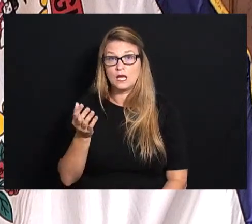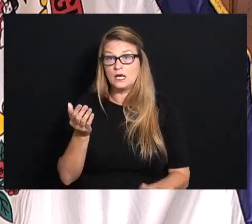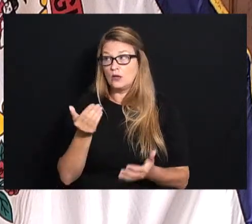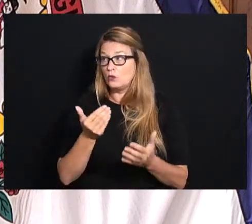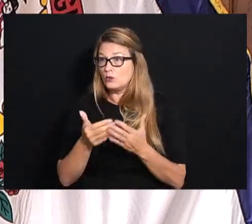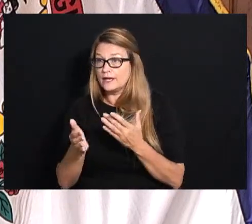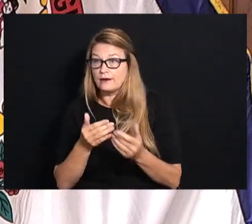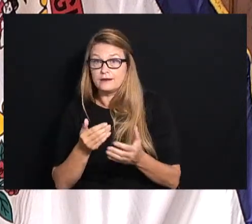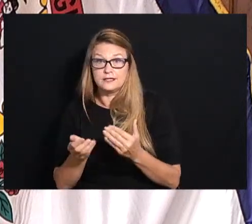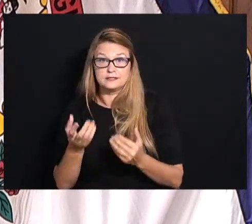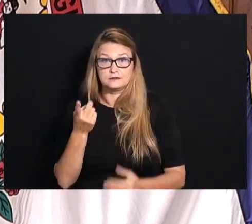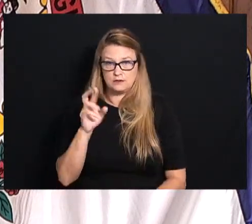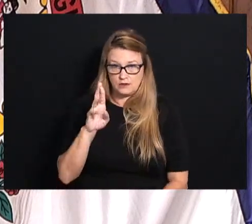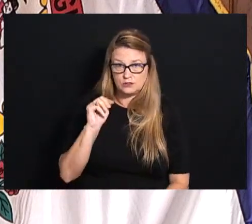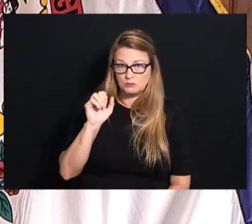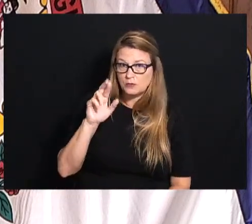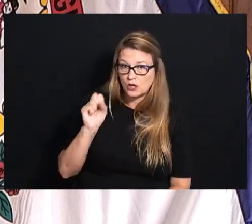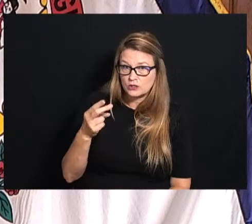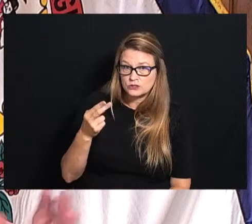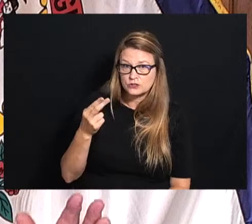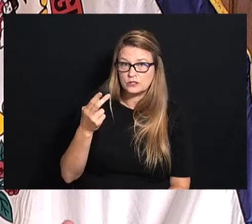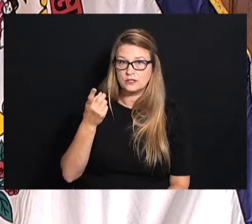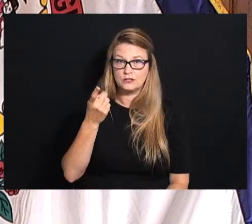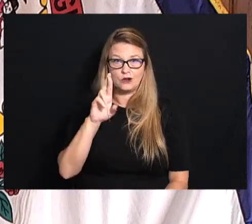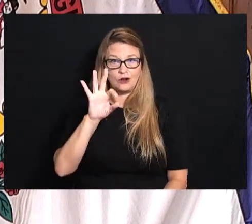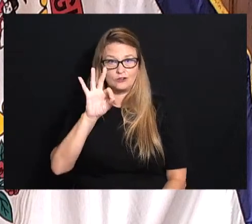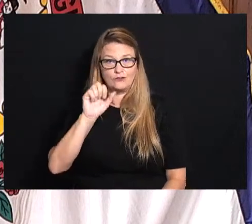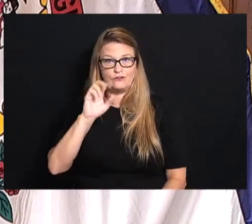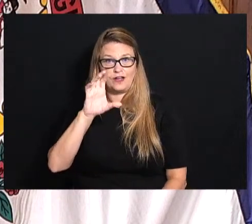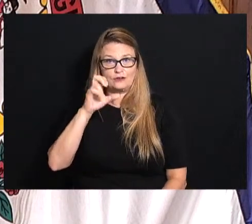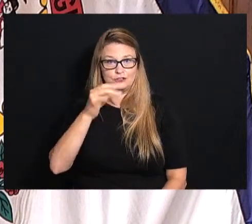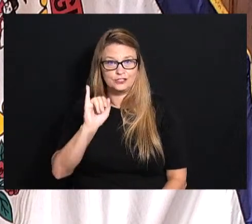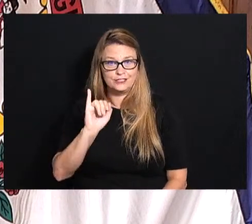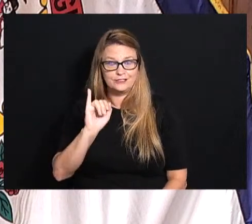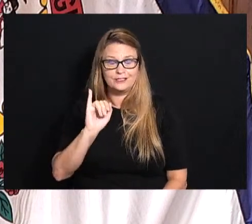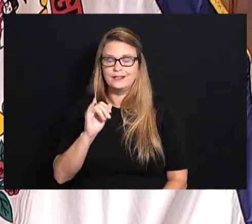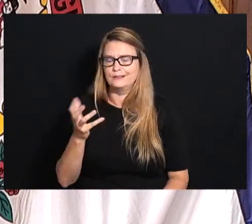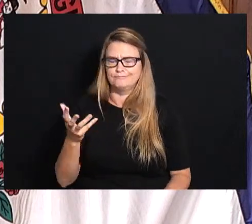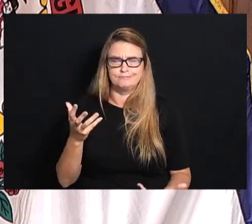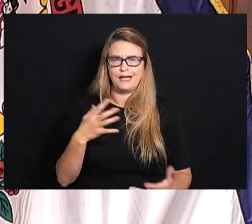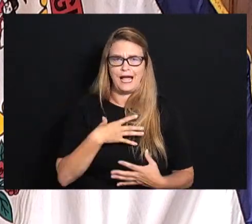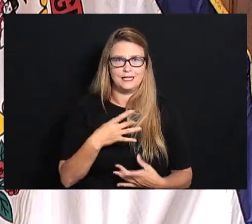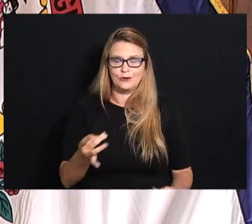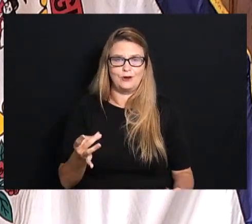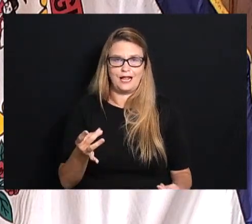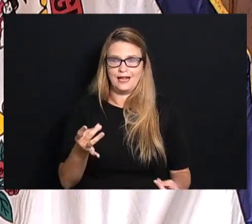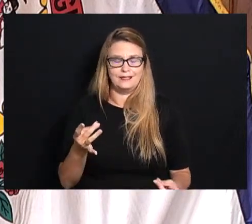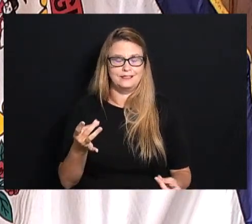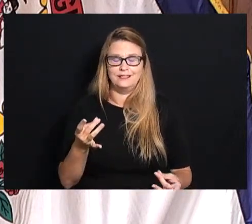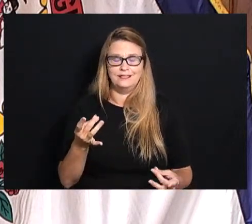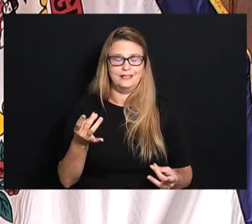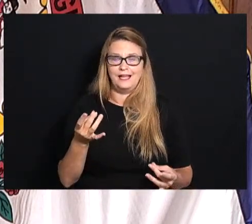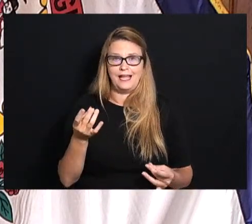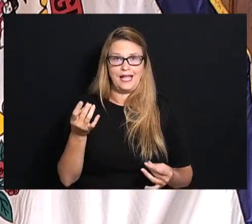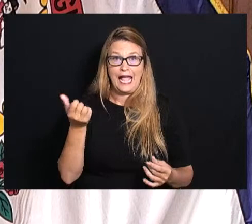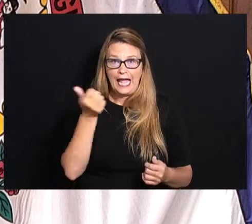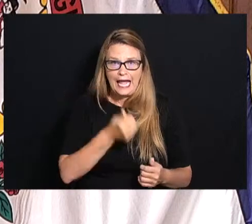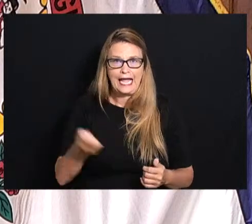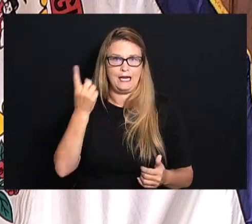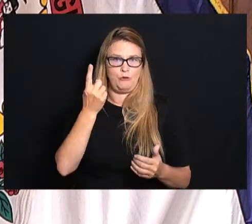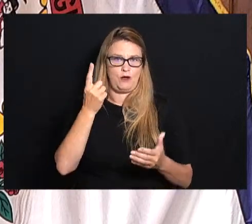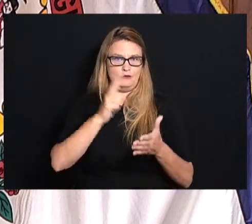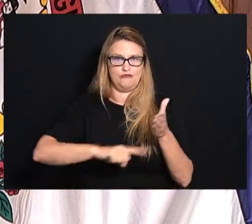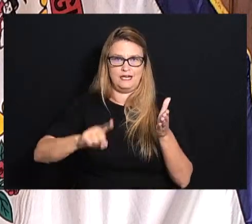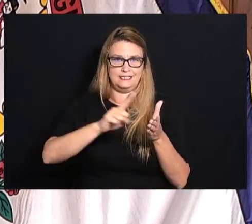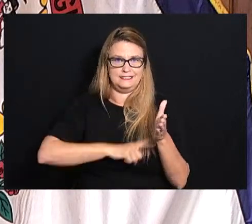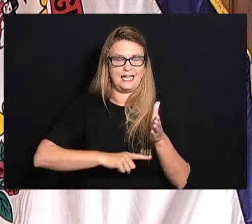be, Dr. Marsh, Dr. Fauci, I don't like anybody being criticized